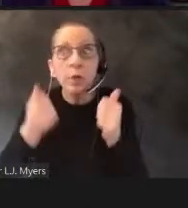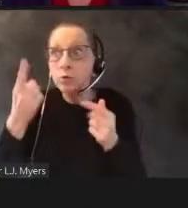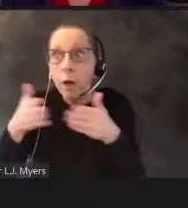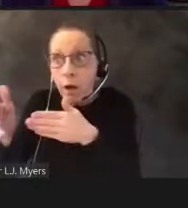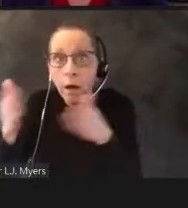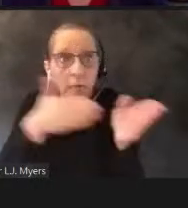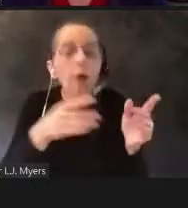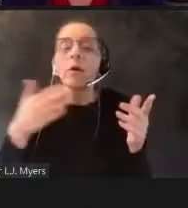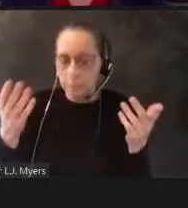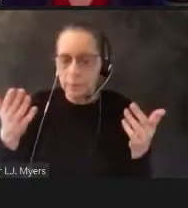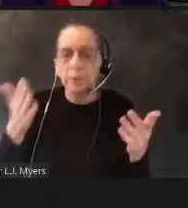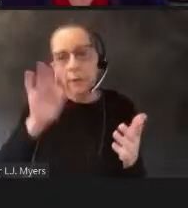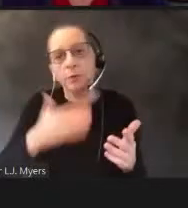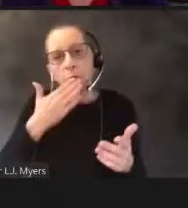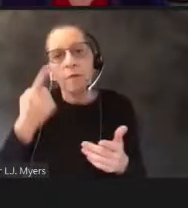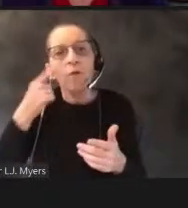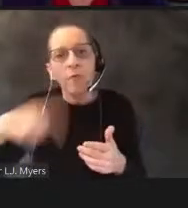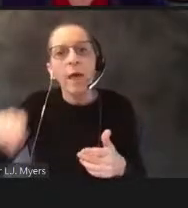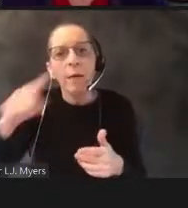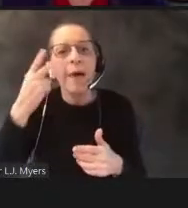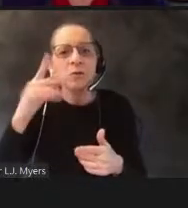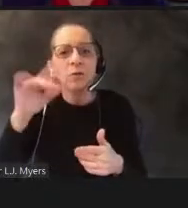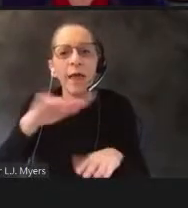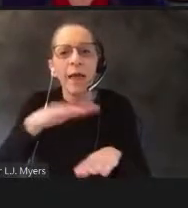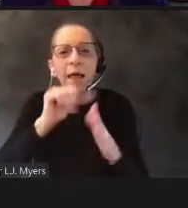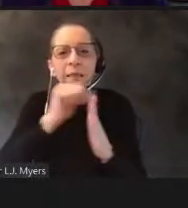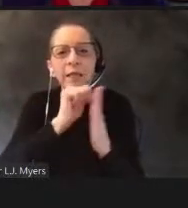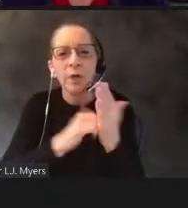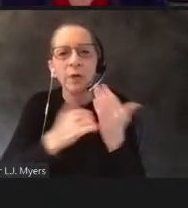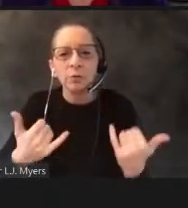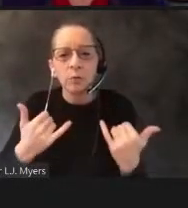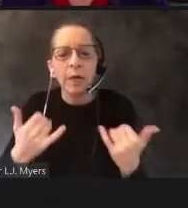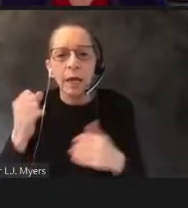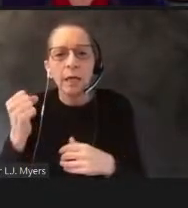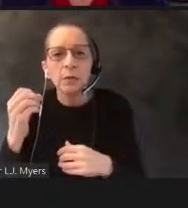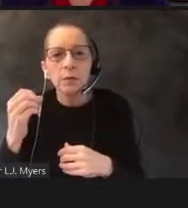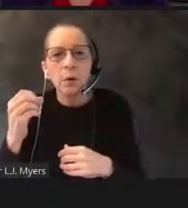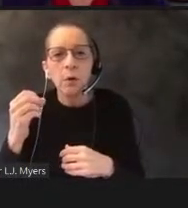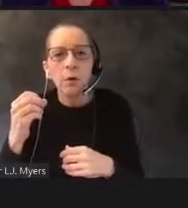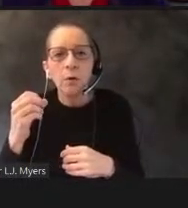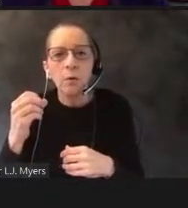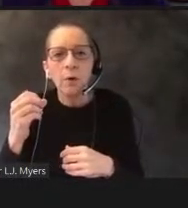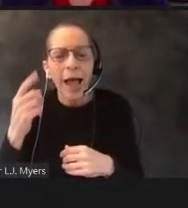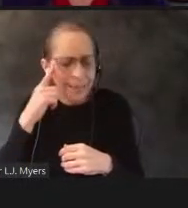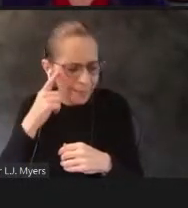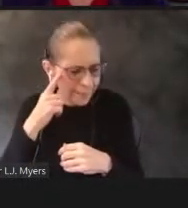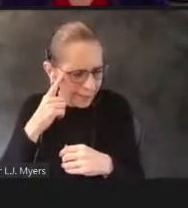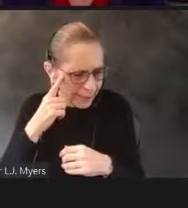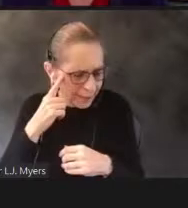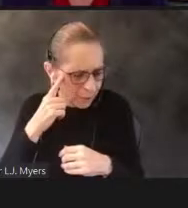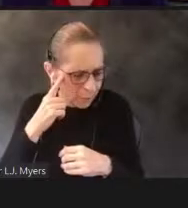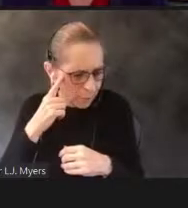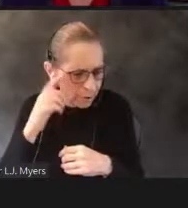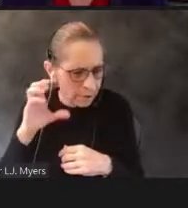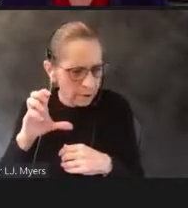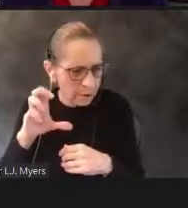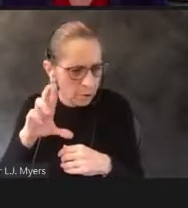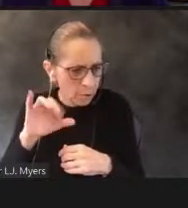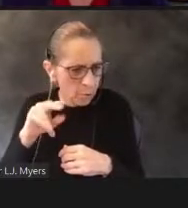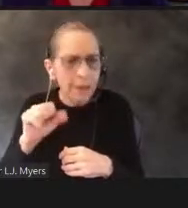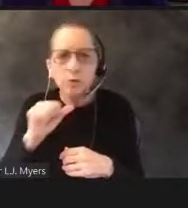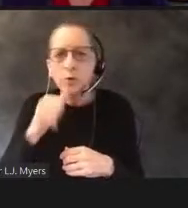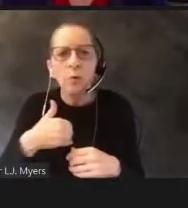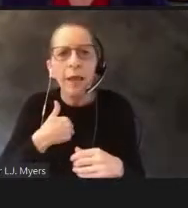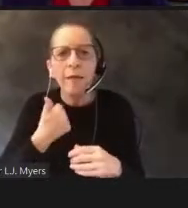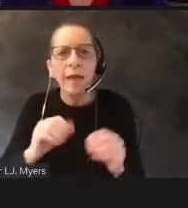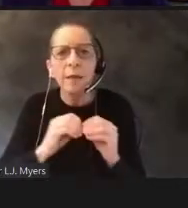on the agenda, I saw one of those. So I think it was in the area of cranes, right? And that we don't have any